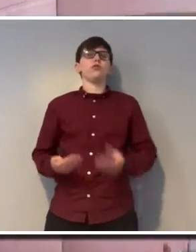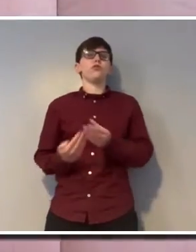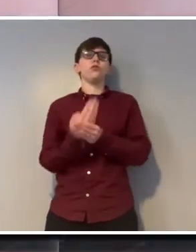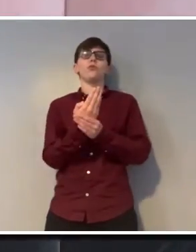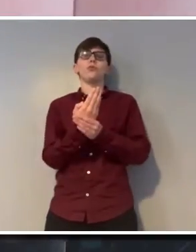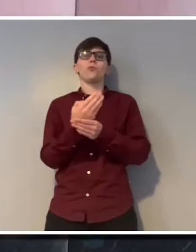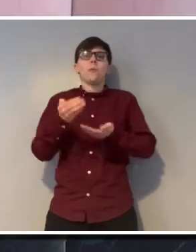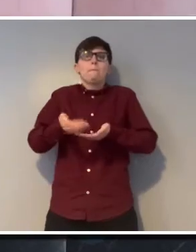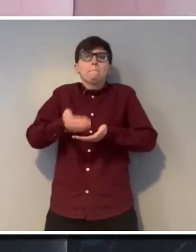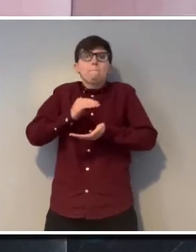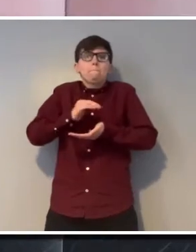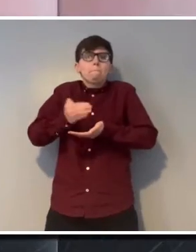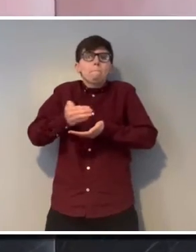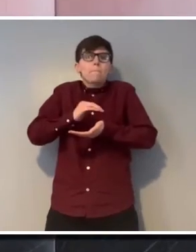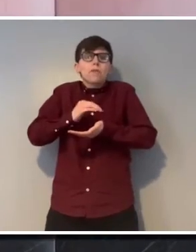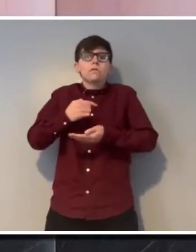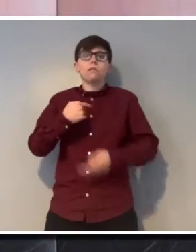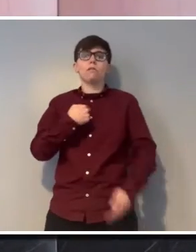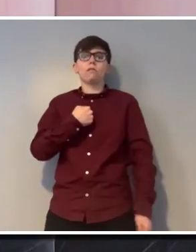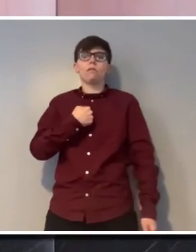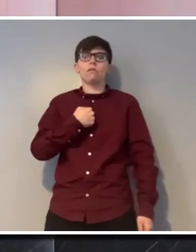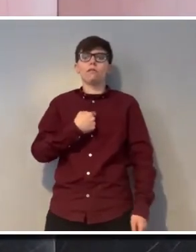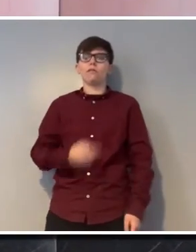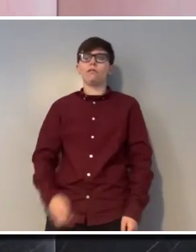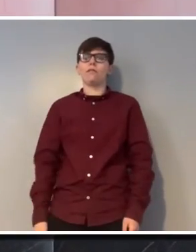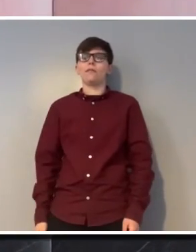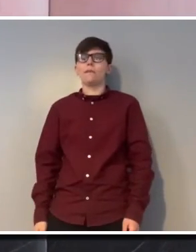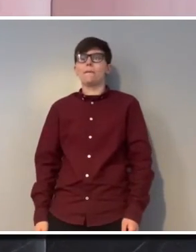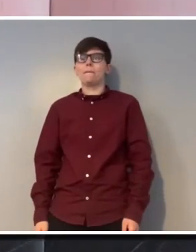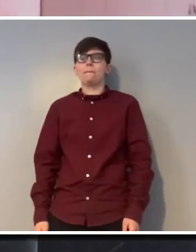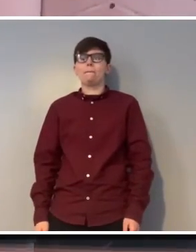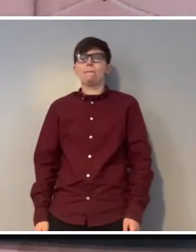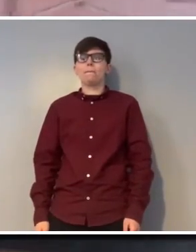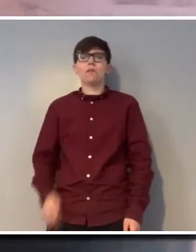As days passed by, I learnt a lot